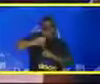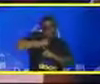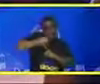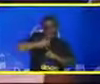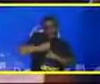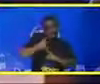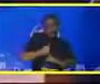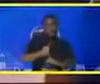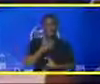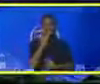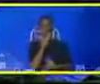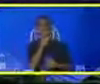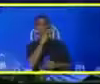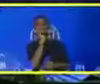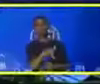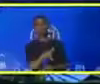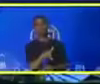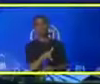doors.